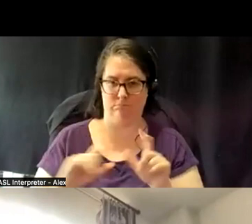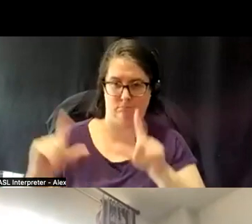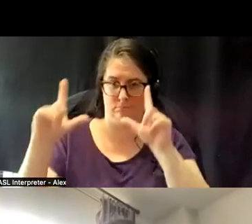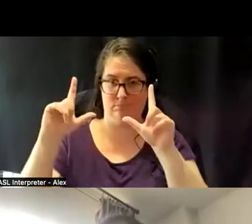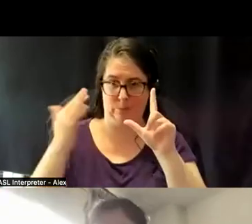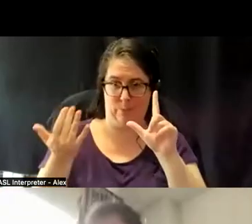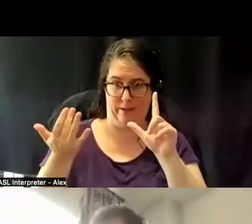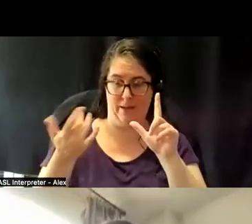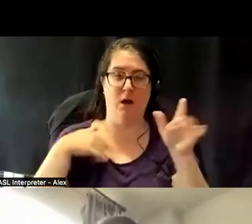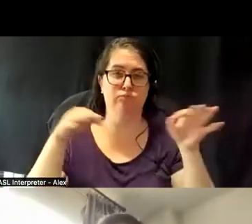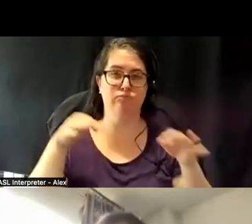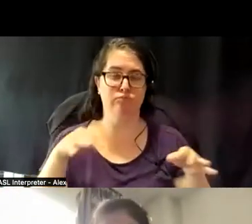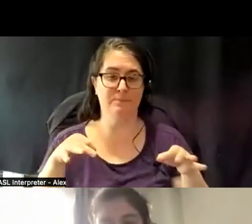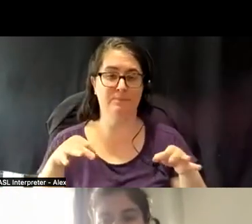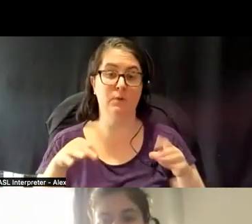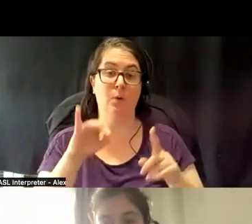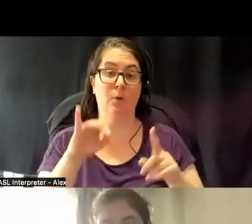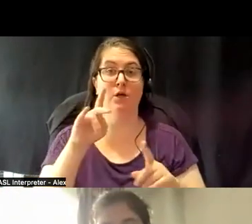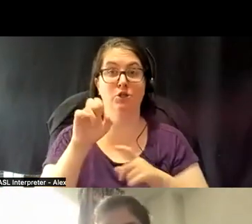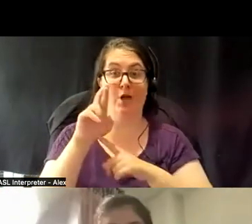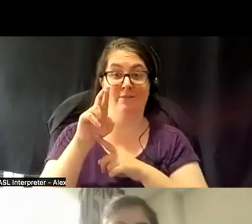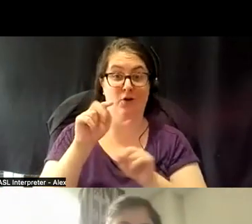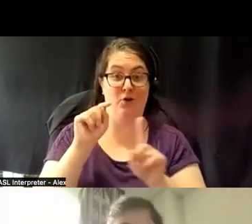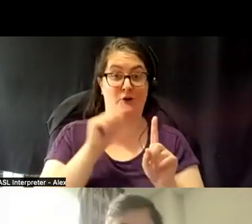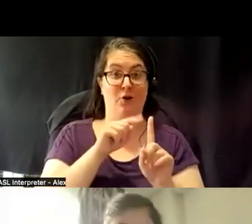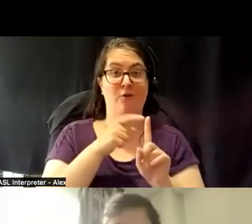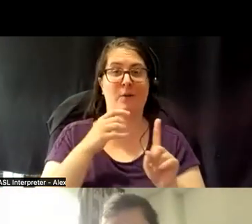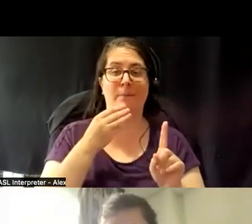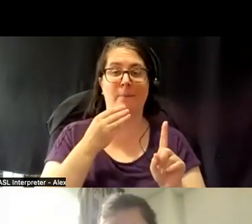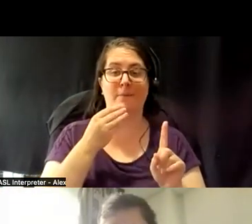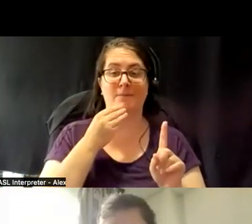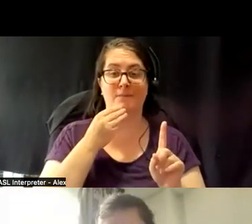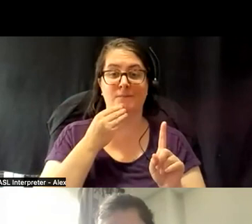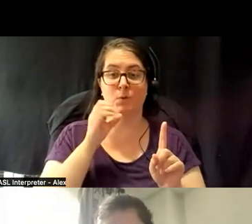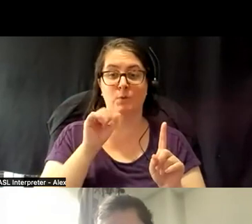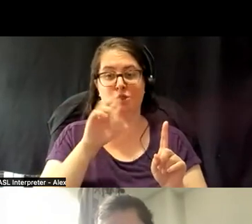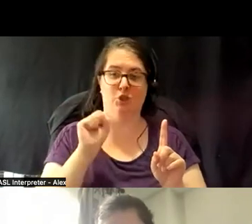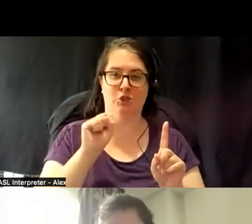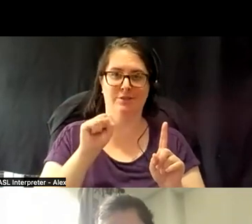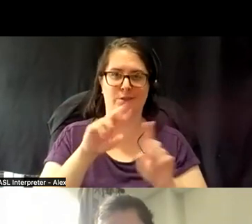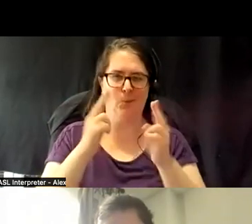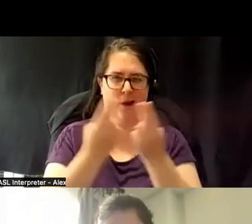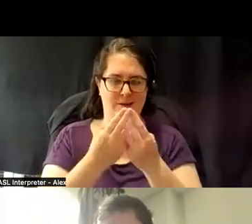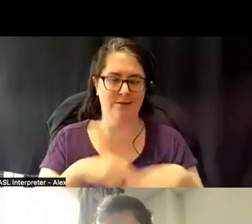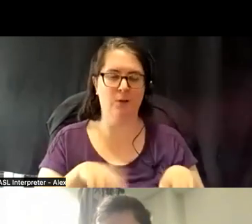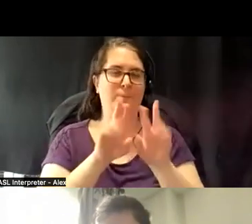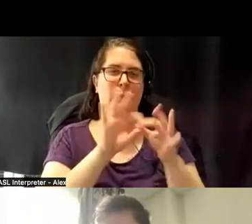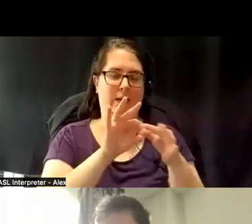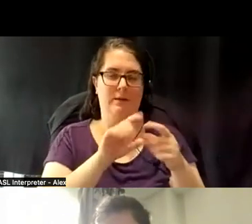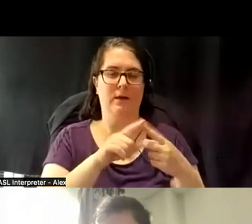just briefly mention that we have Jennifer Scott here, who is from Foodsters United. We have Liz from